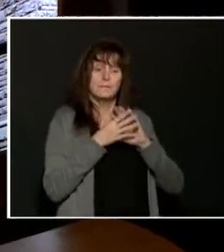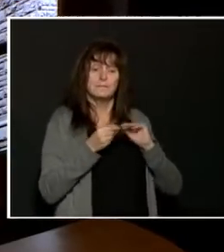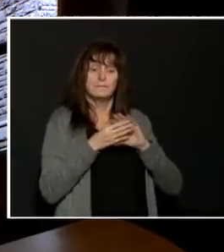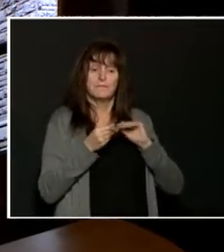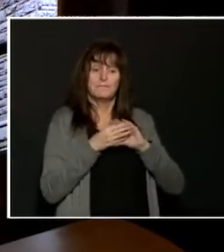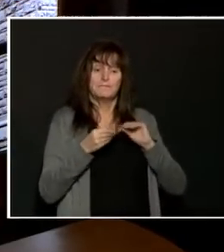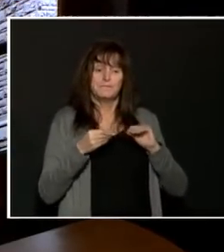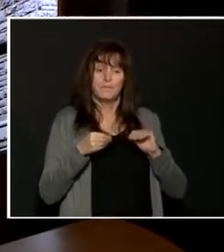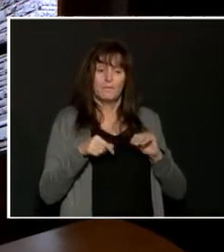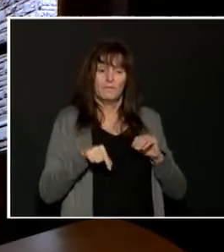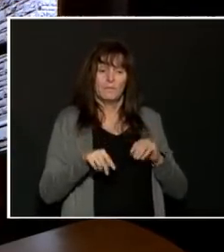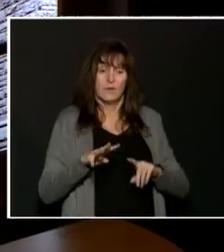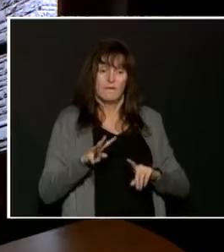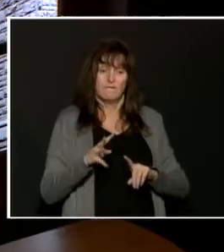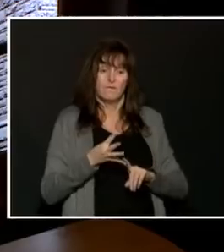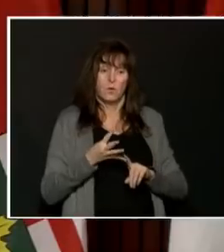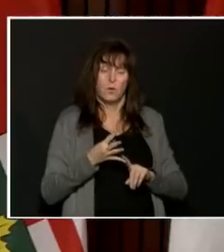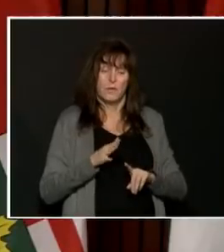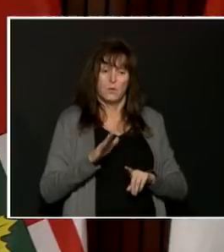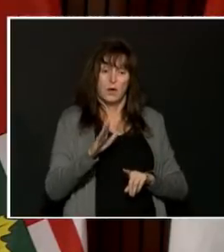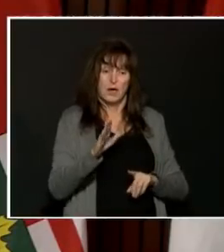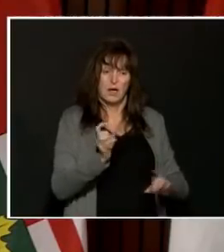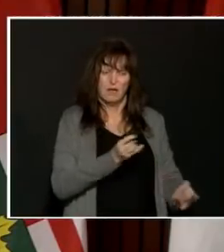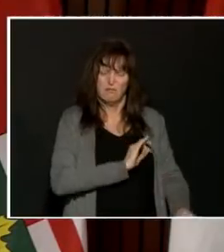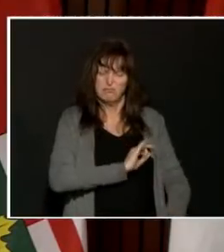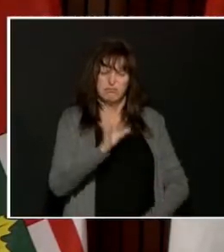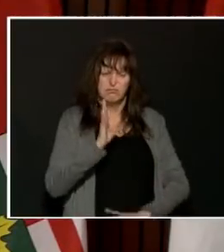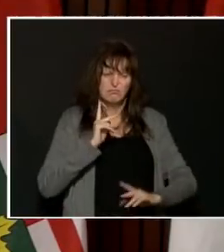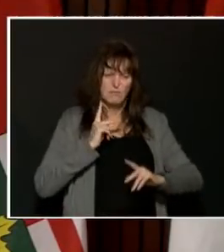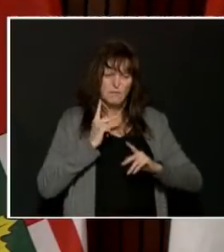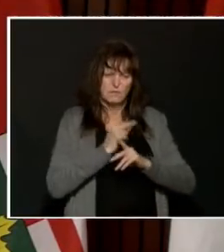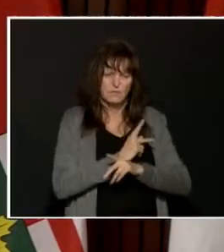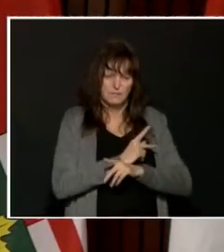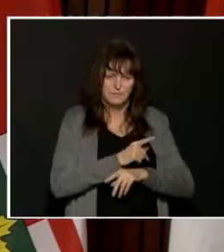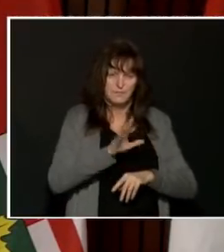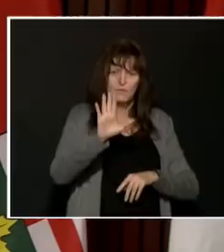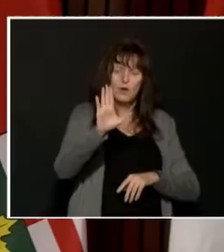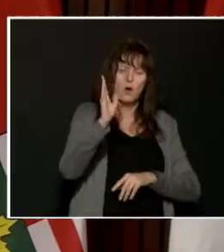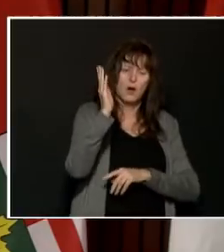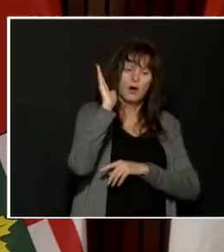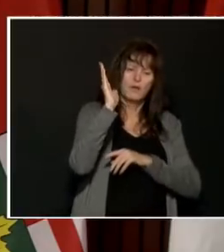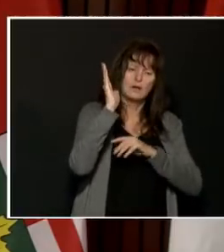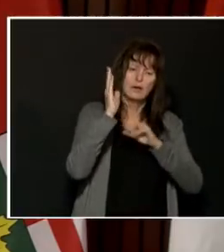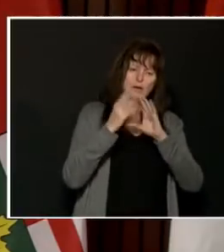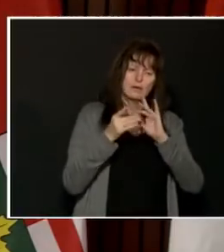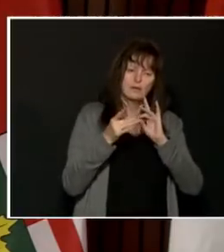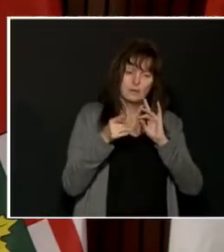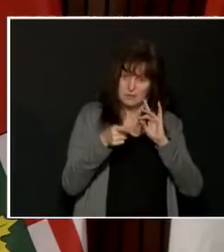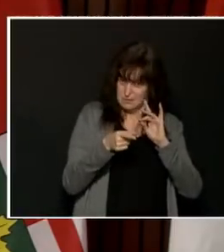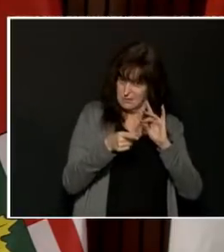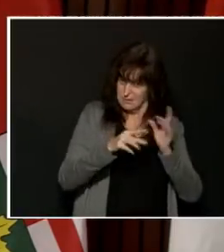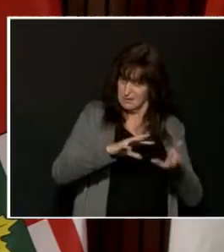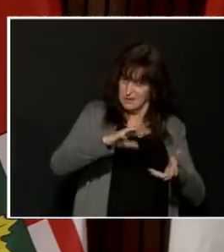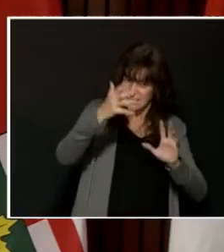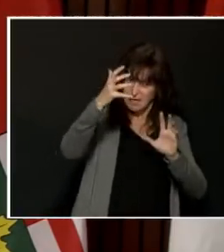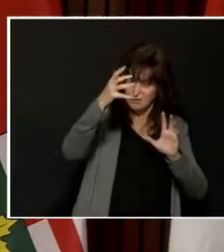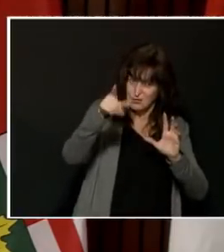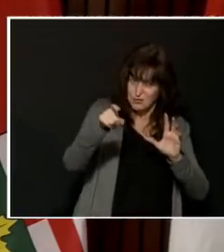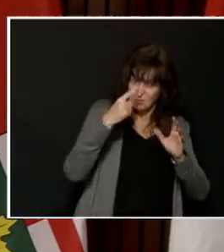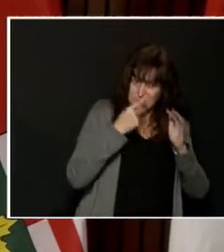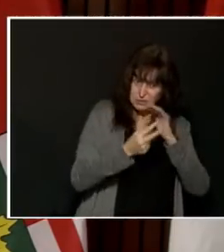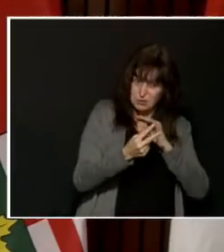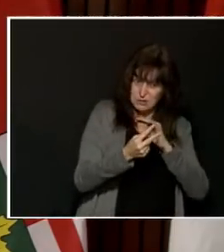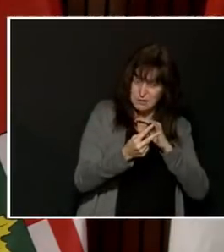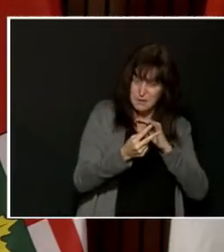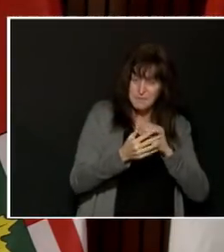of the pandemic. What is this presentation predicting? So it's predicting a